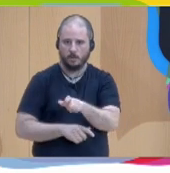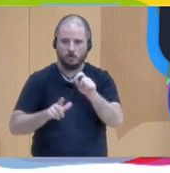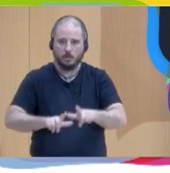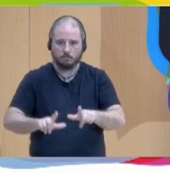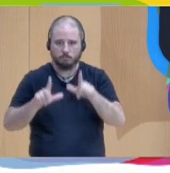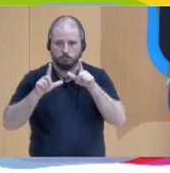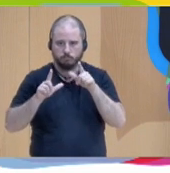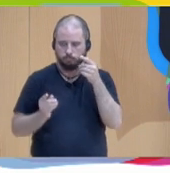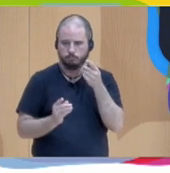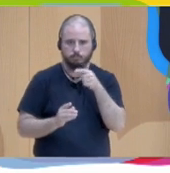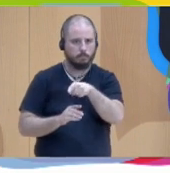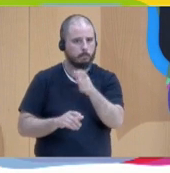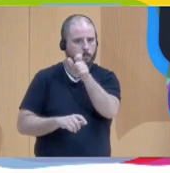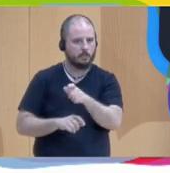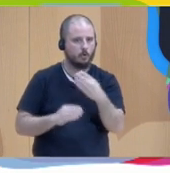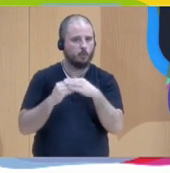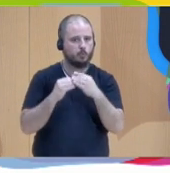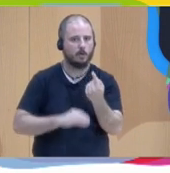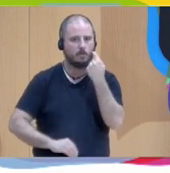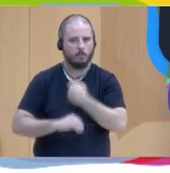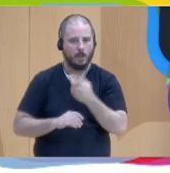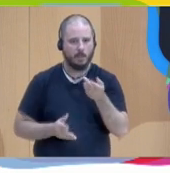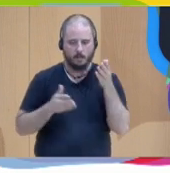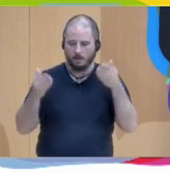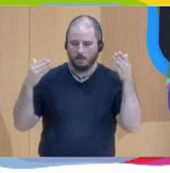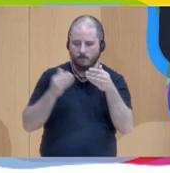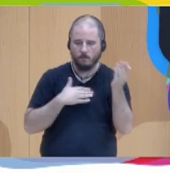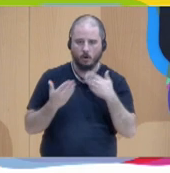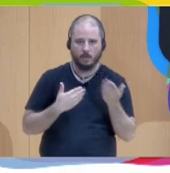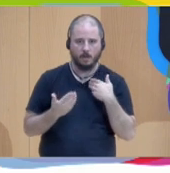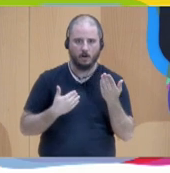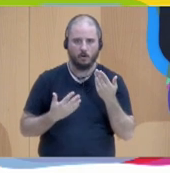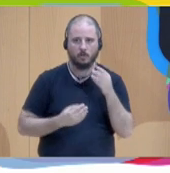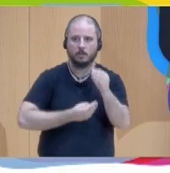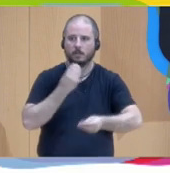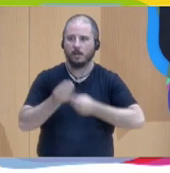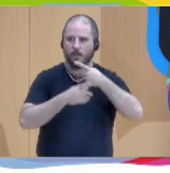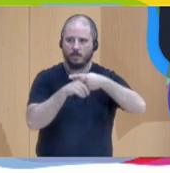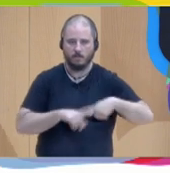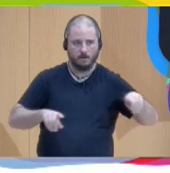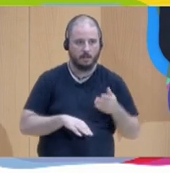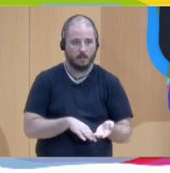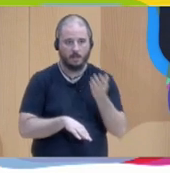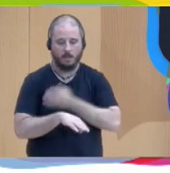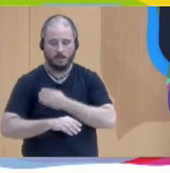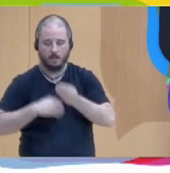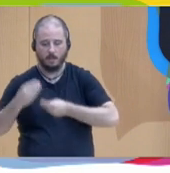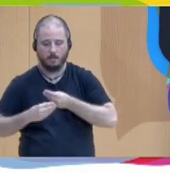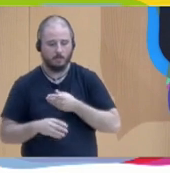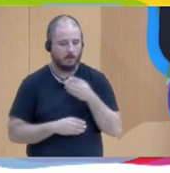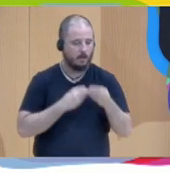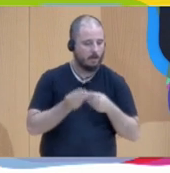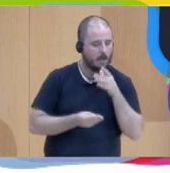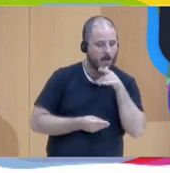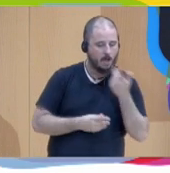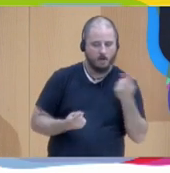one thing to do different than we did it before. If I remember right yesterday, was it Heikki or somebody else who told that